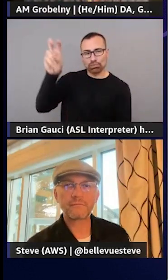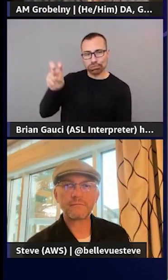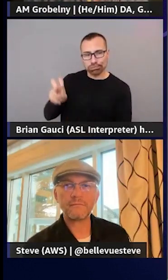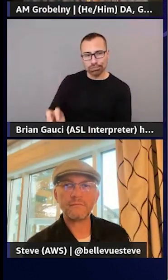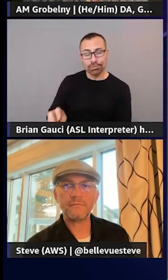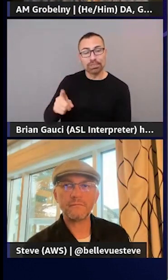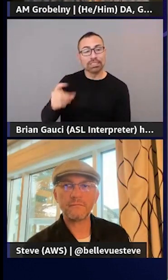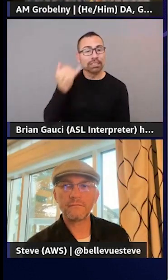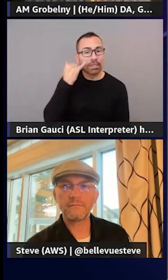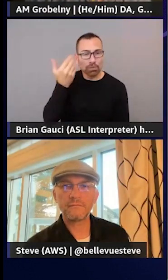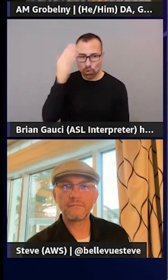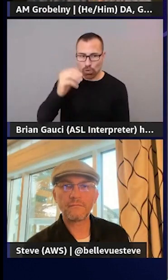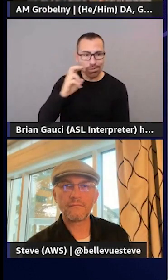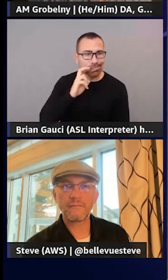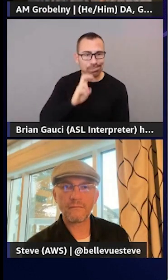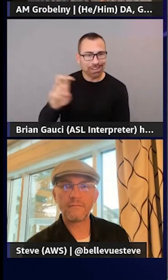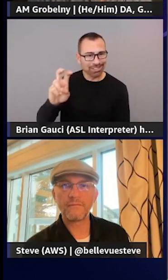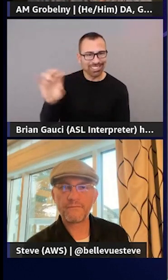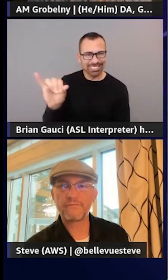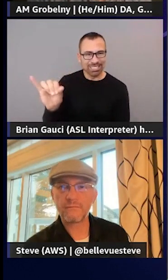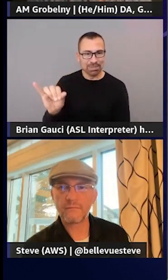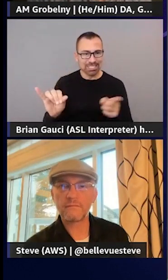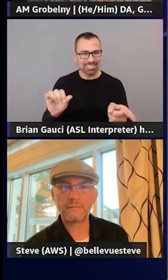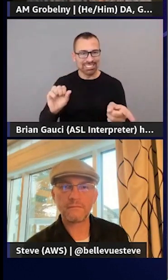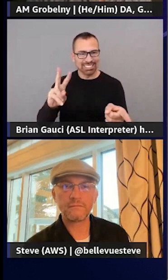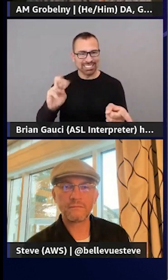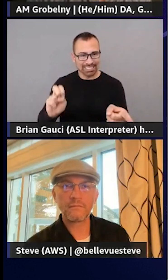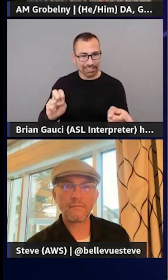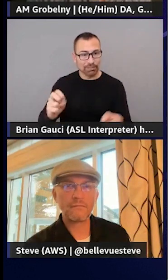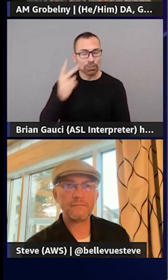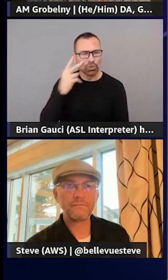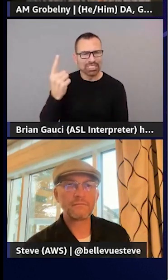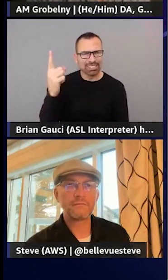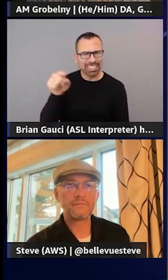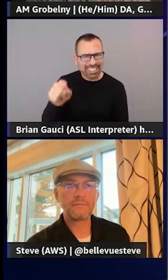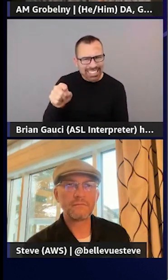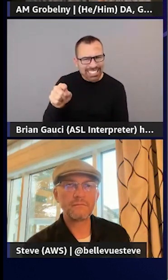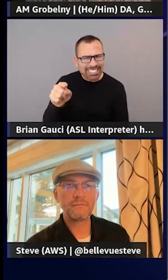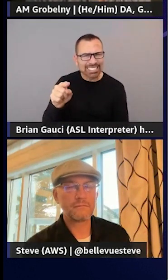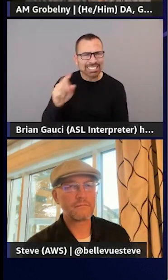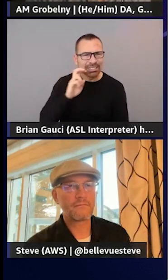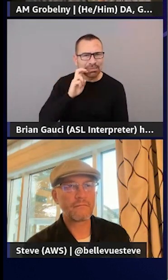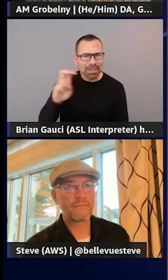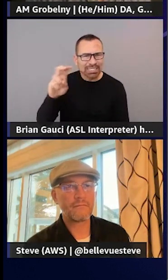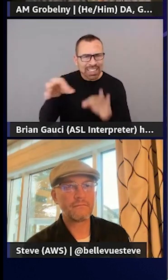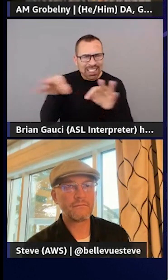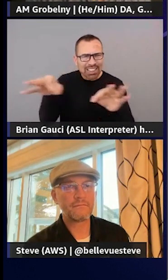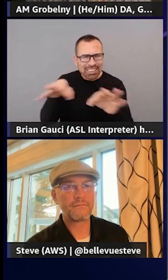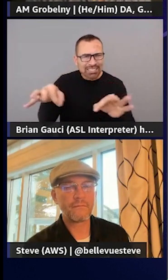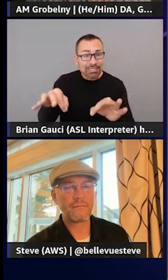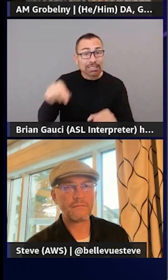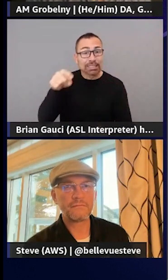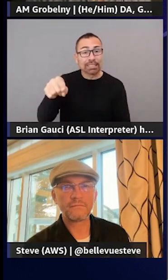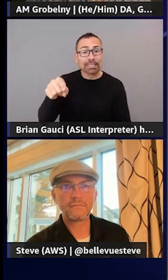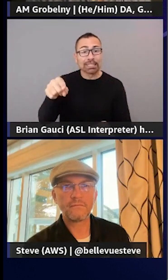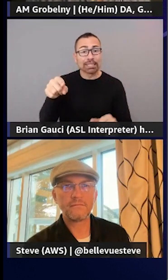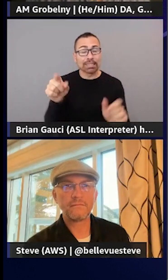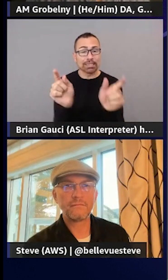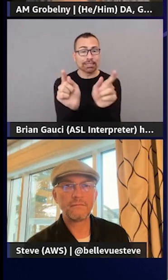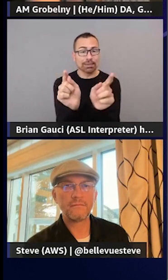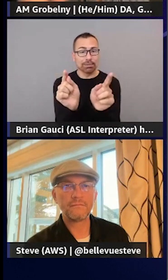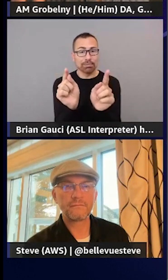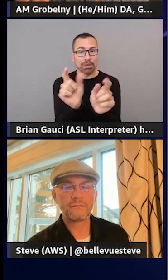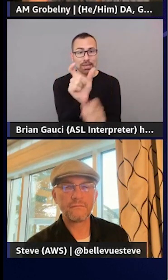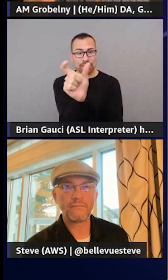Python, like Steve, if you see something like this in Python, generally speaking, this pattern right here tells us